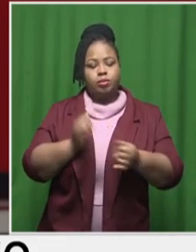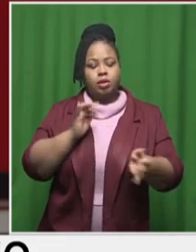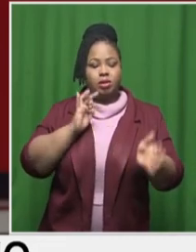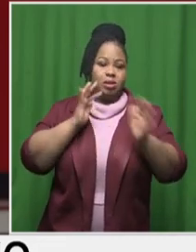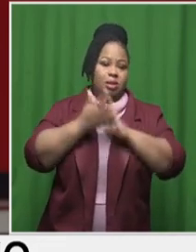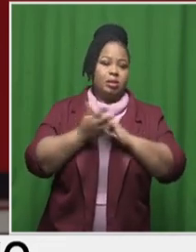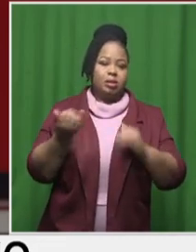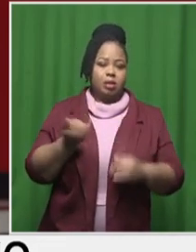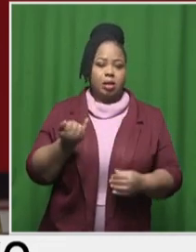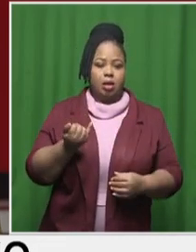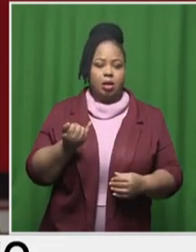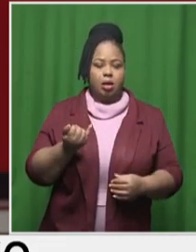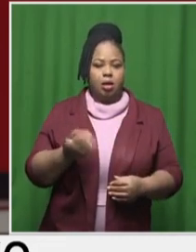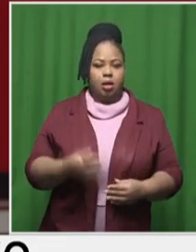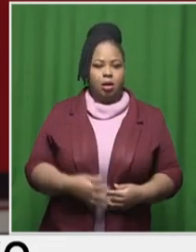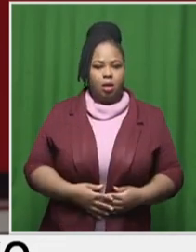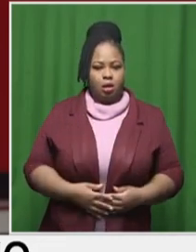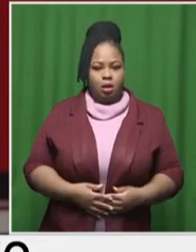disasters like